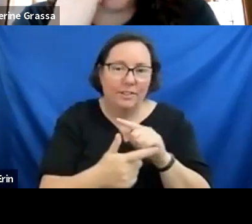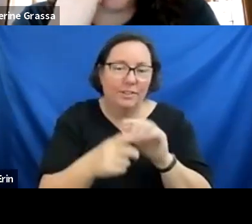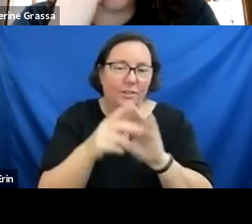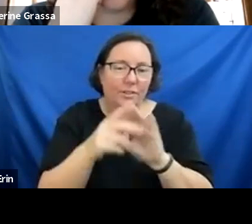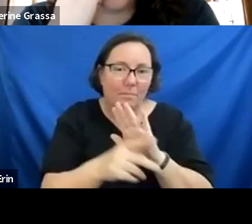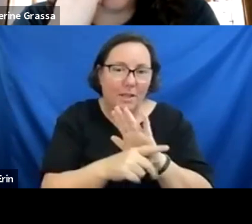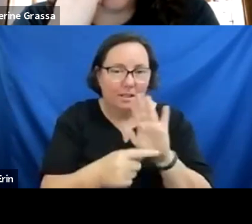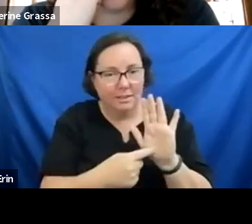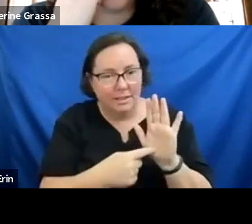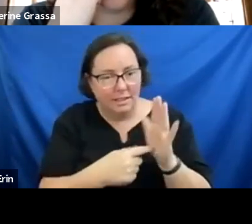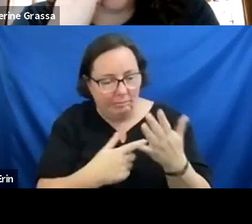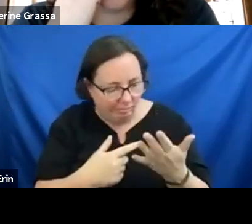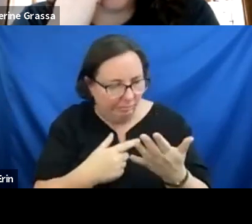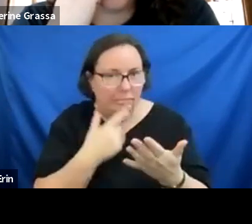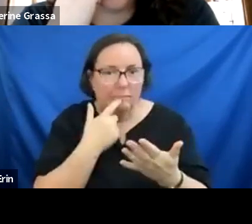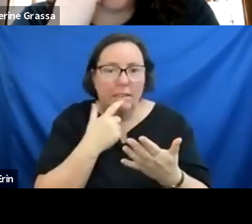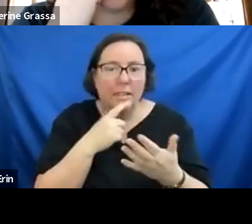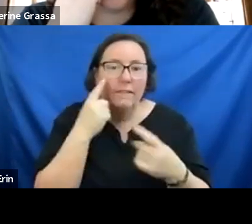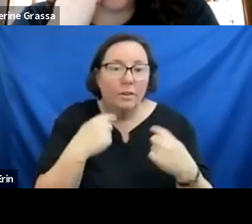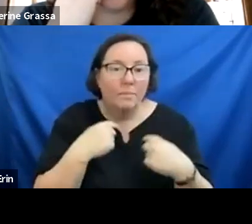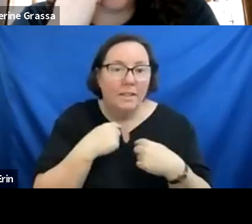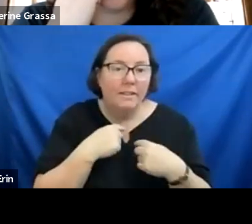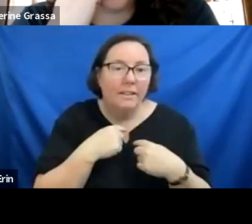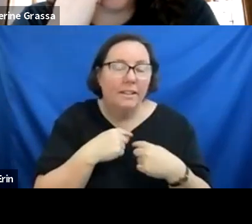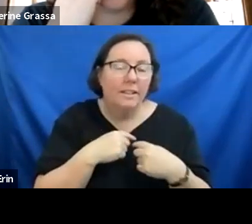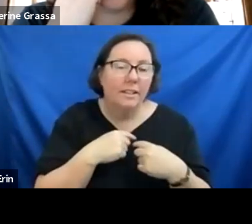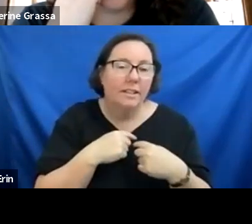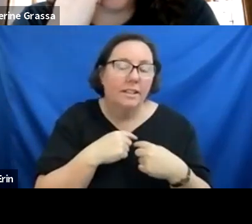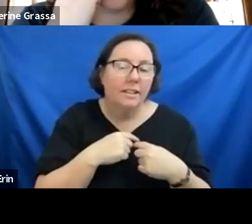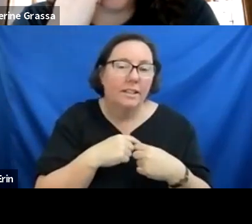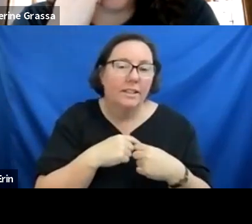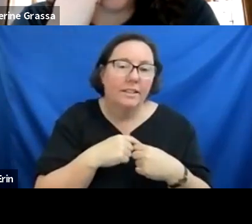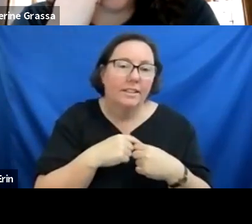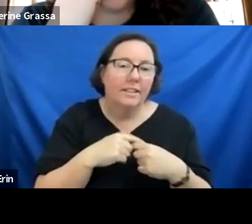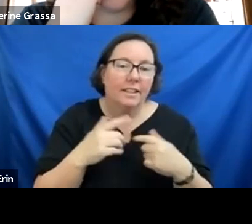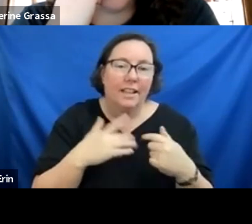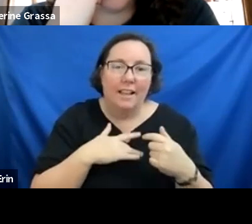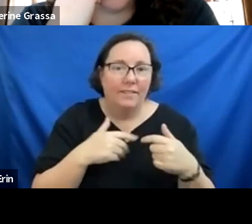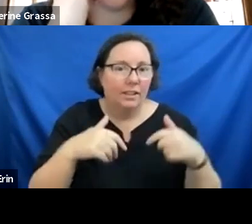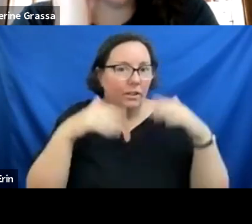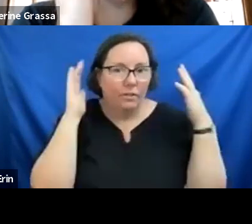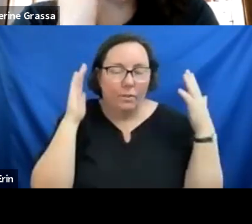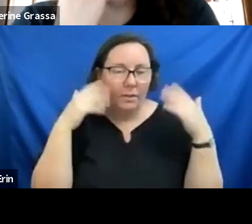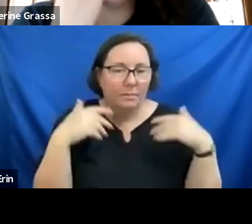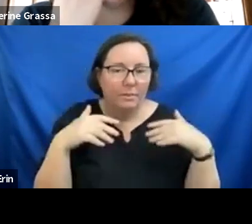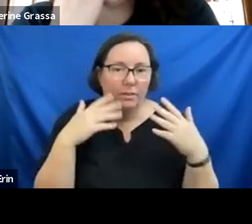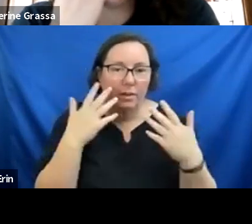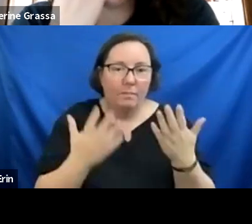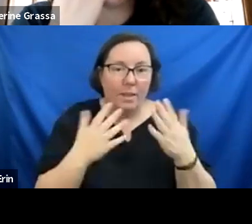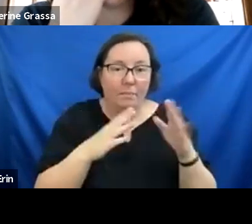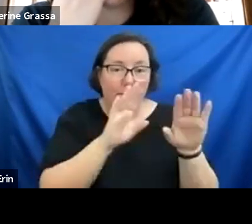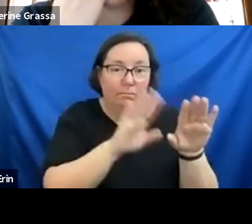policy. I know on my end, I feel a bit overwhelmed. Perhaps we can lay them